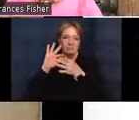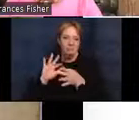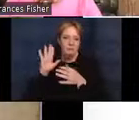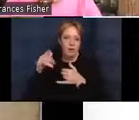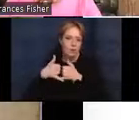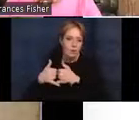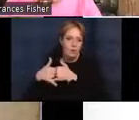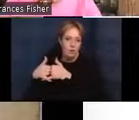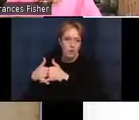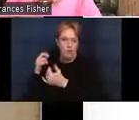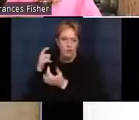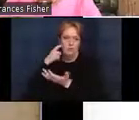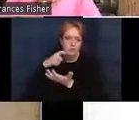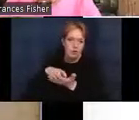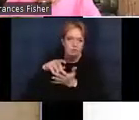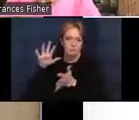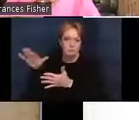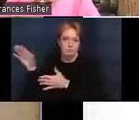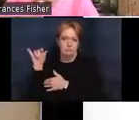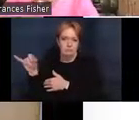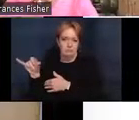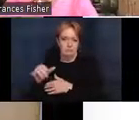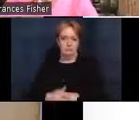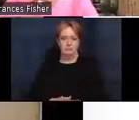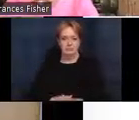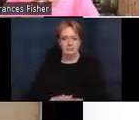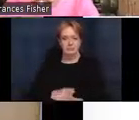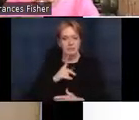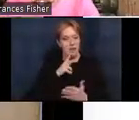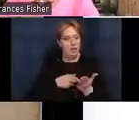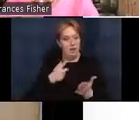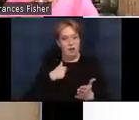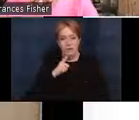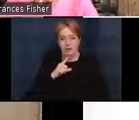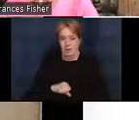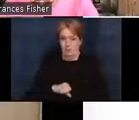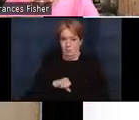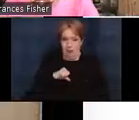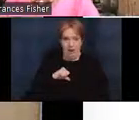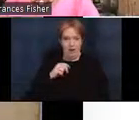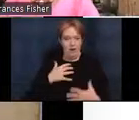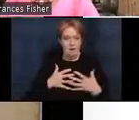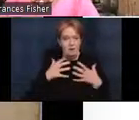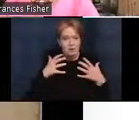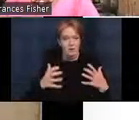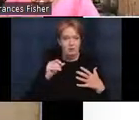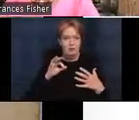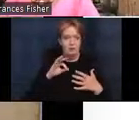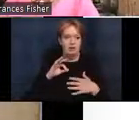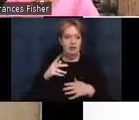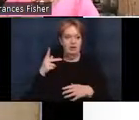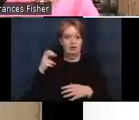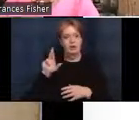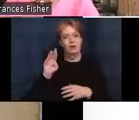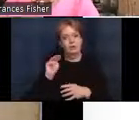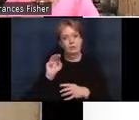other recognitions. We are so proud to display so many of her maquettes in